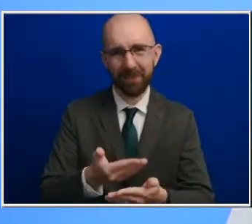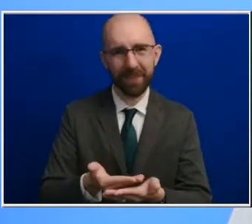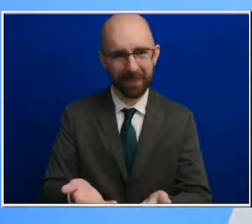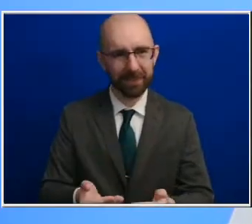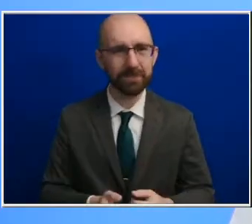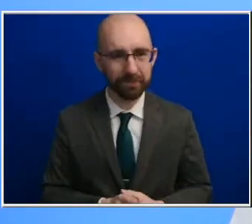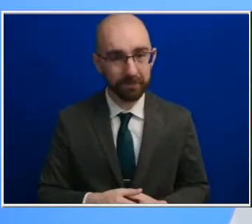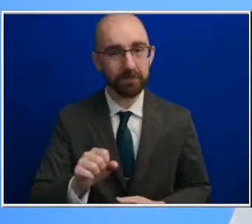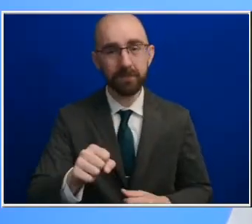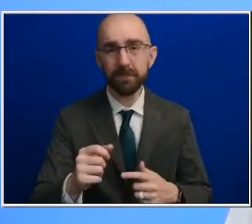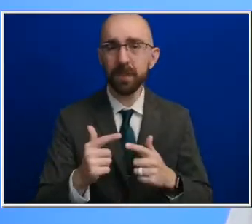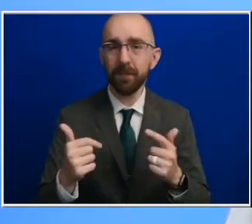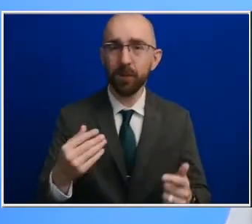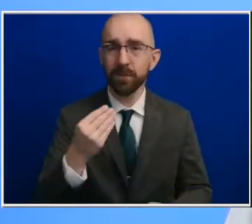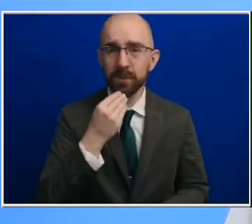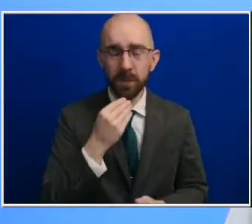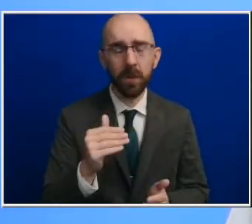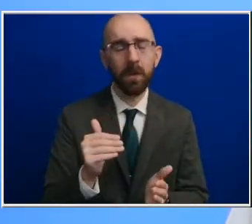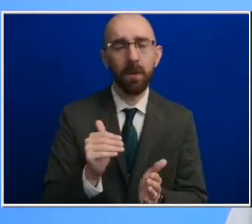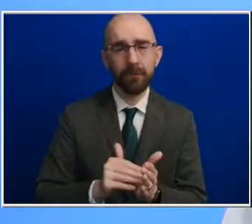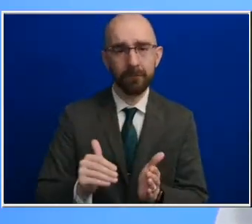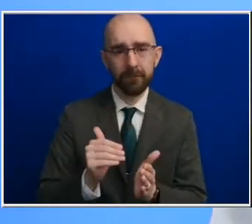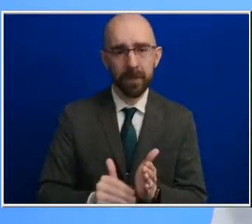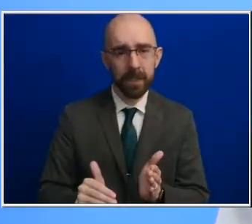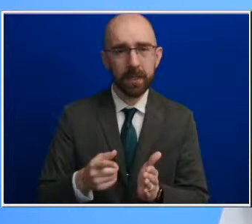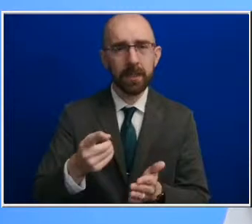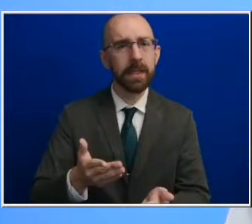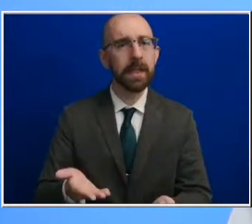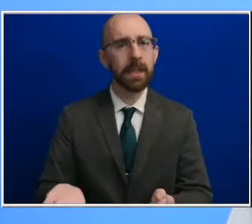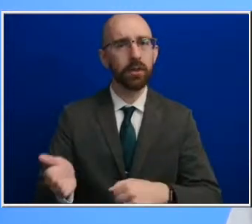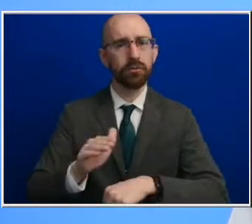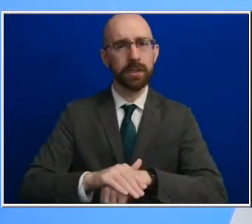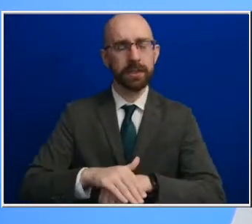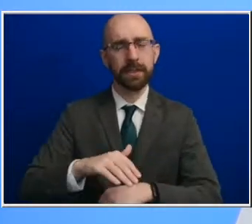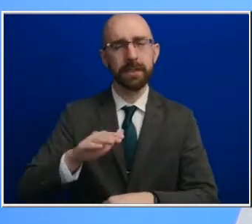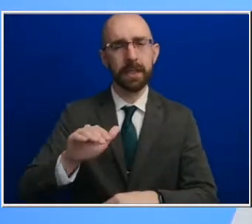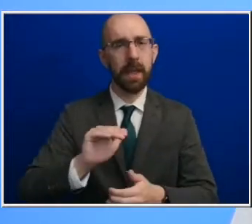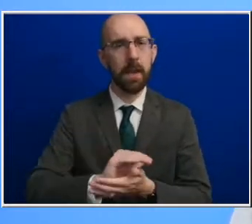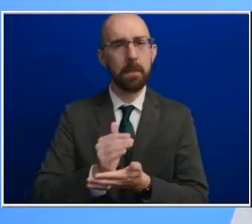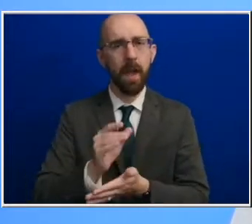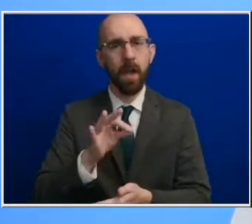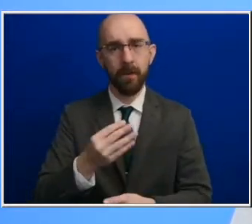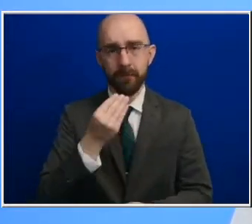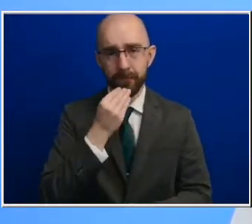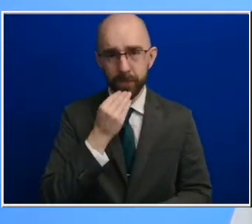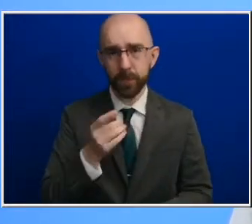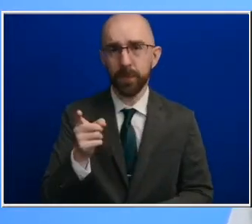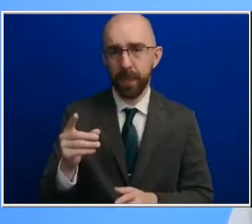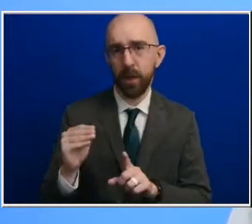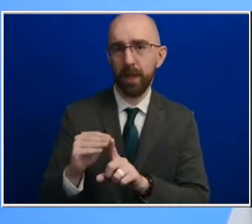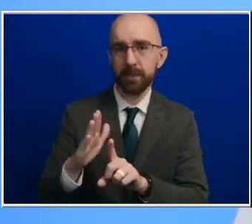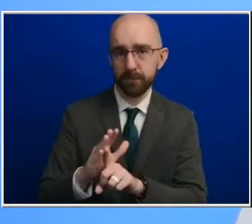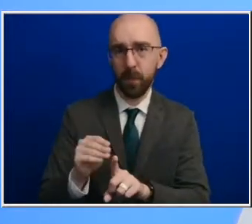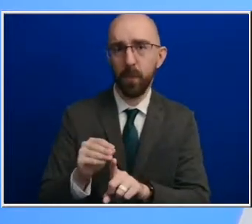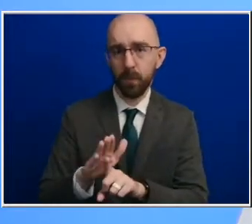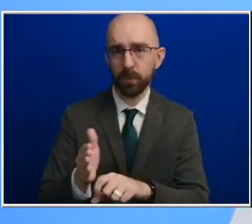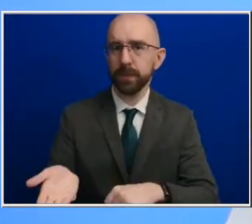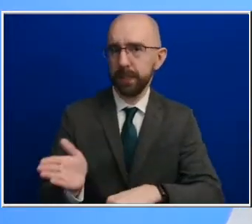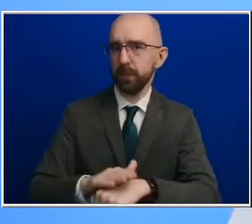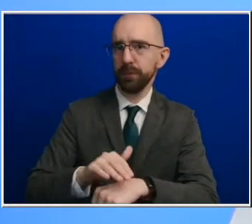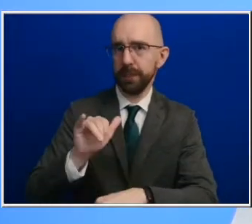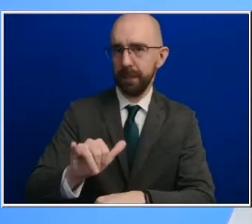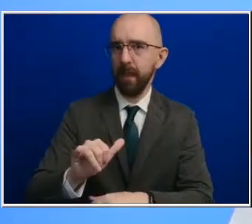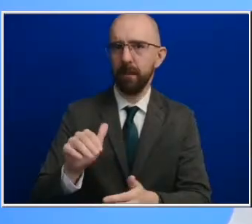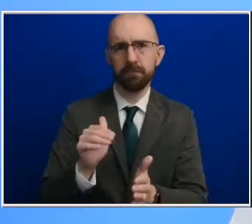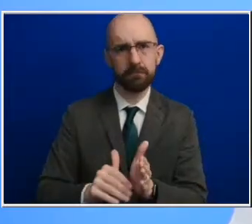foods, often increasing the amount of foods that they're being exposed to on a regular basis.